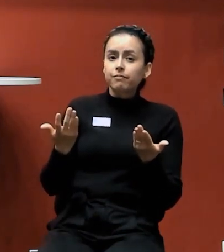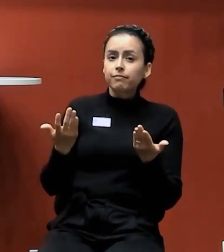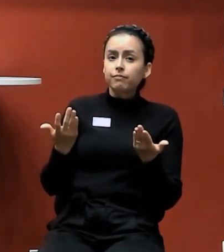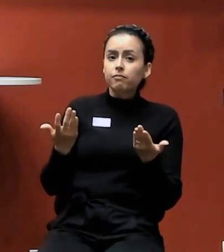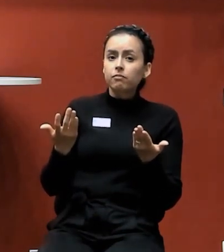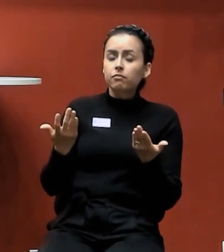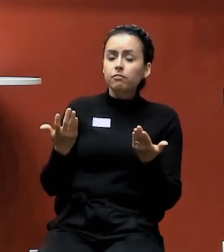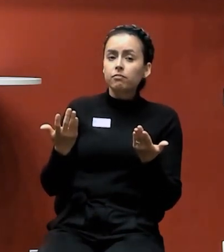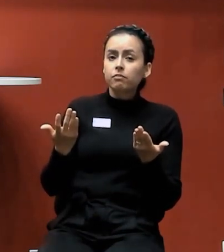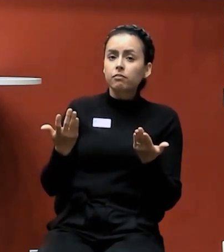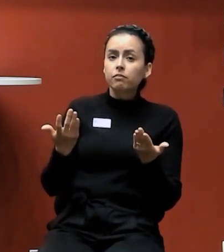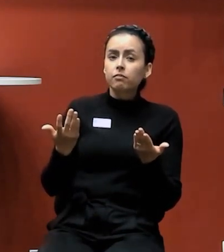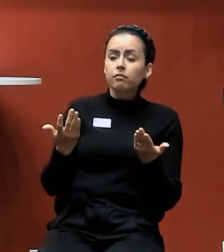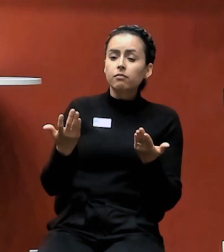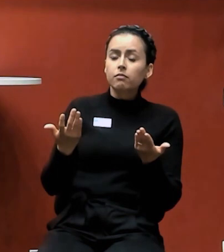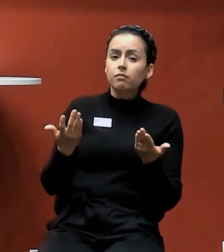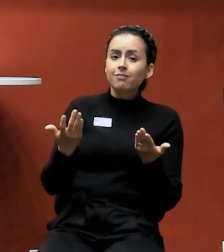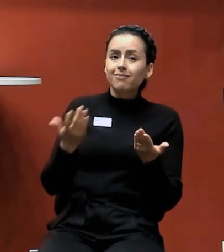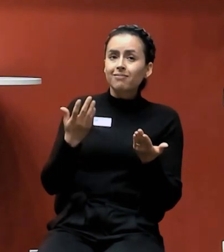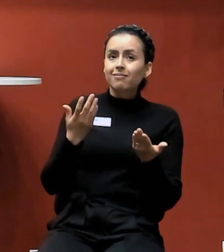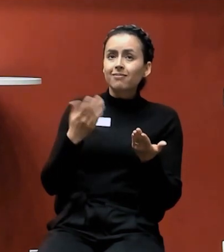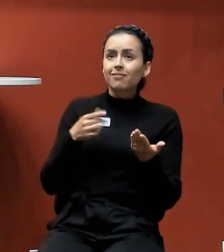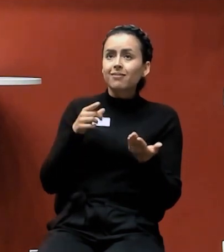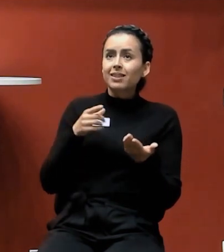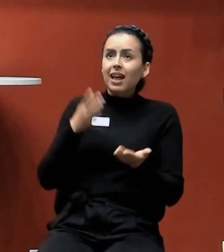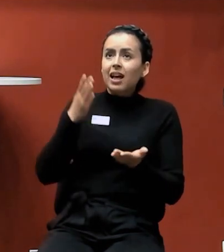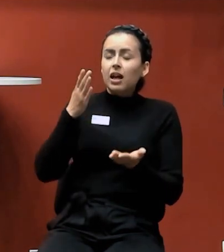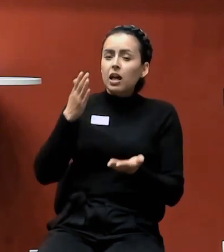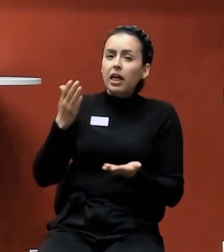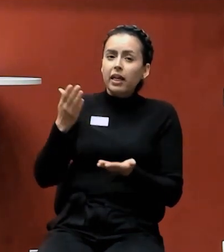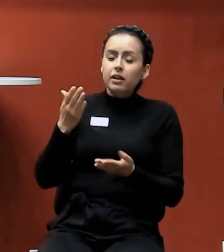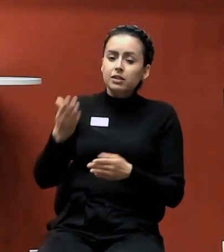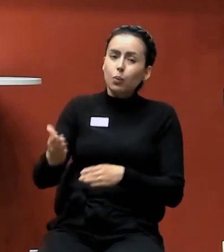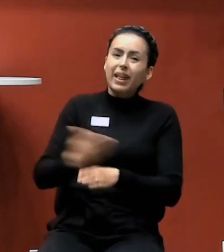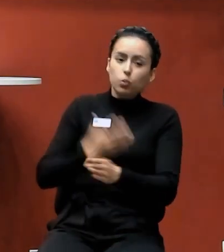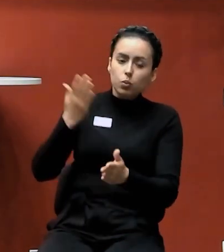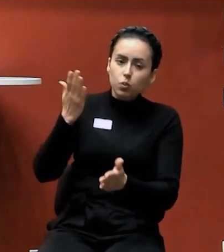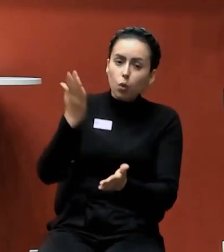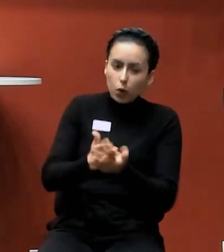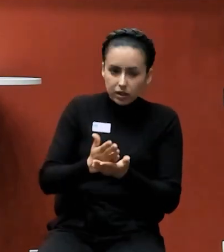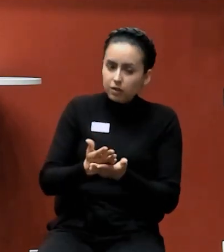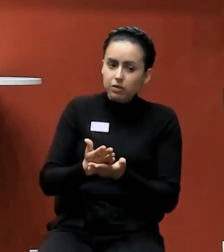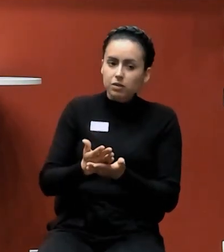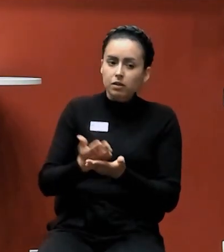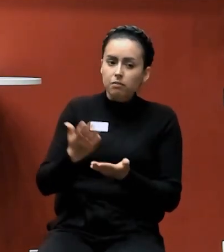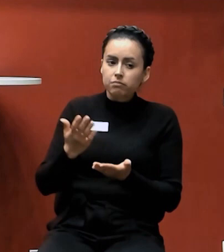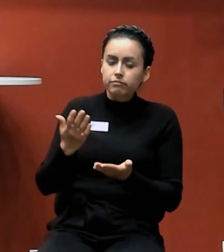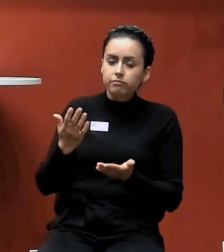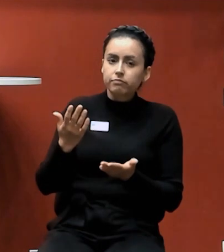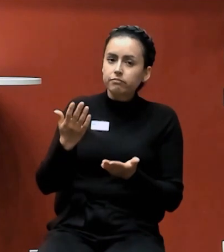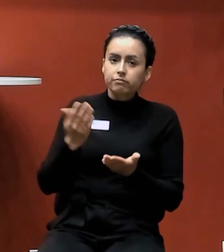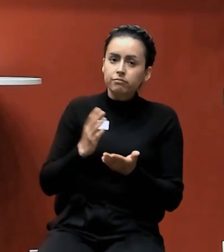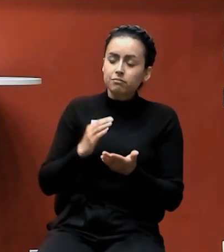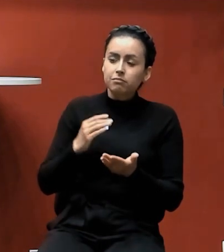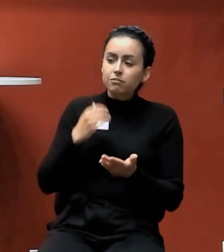that that privilege to use those, to put those, your conditions, because they won't be listened to. Right. You know, I'll give